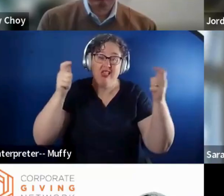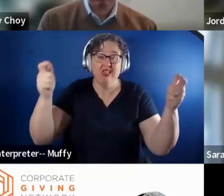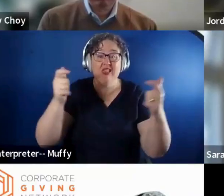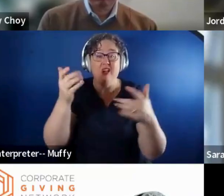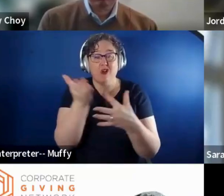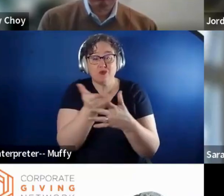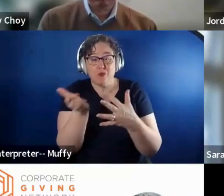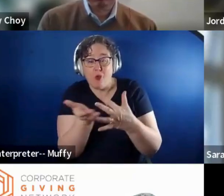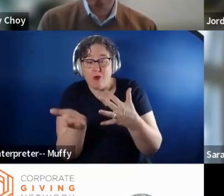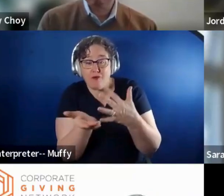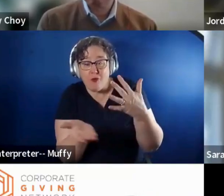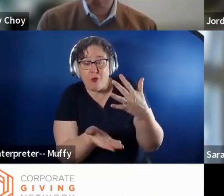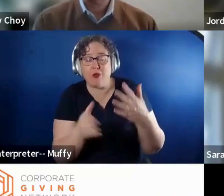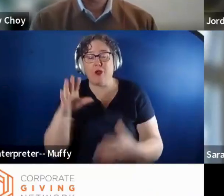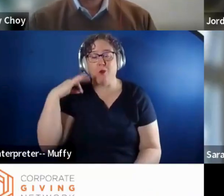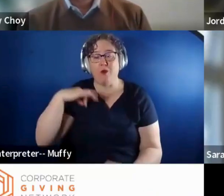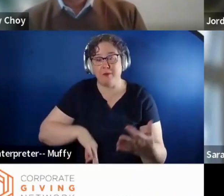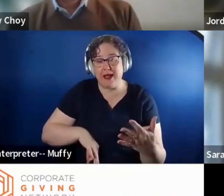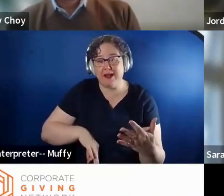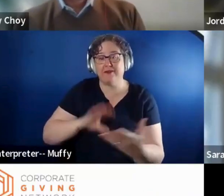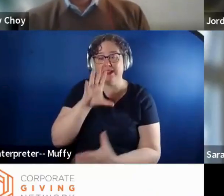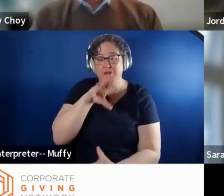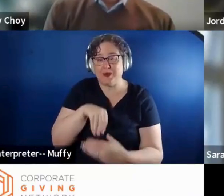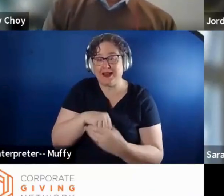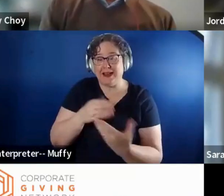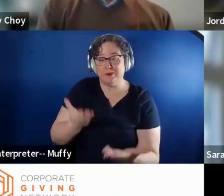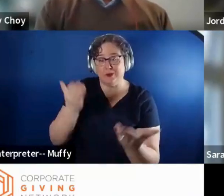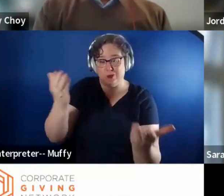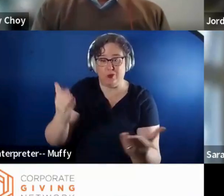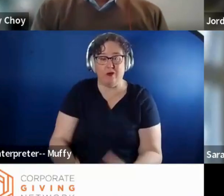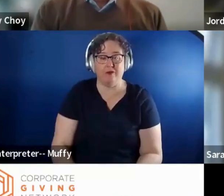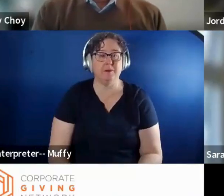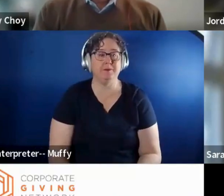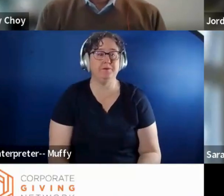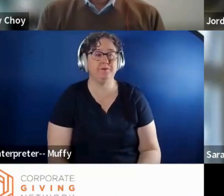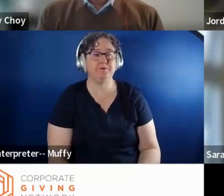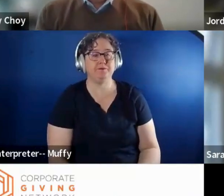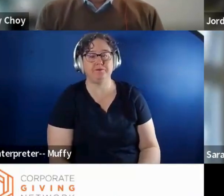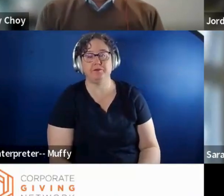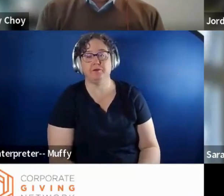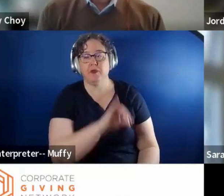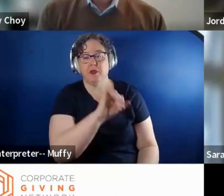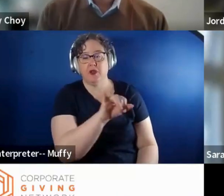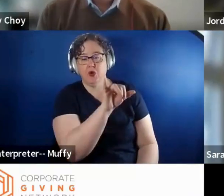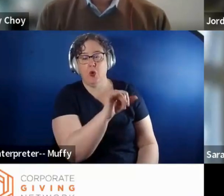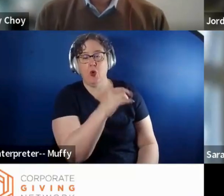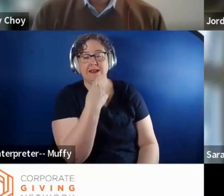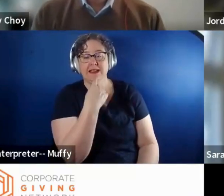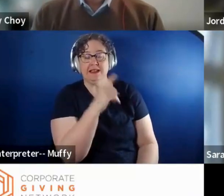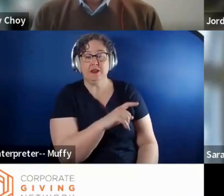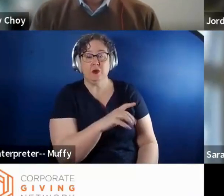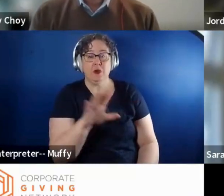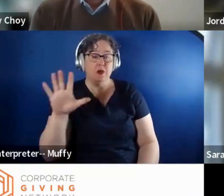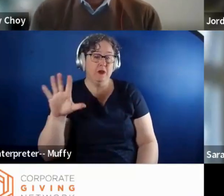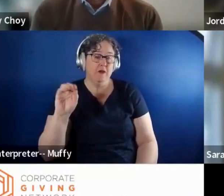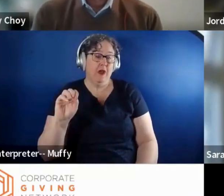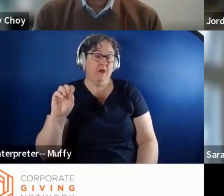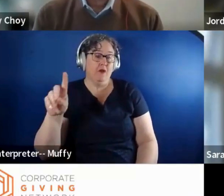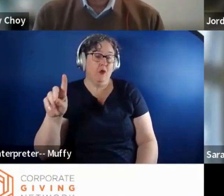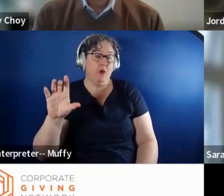portfolio of benefits or engagement that you can offer. And the other thing about it as well, when you go through the